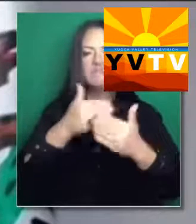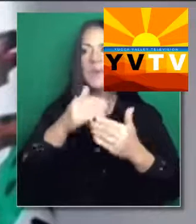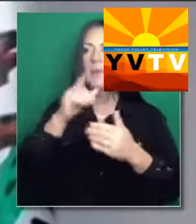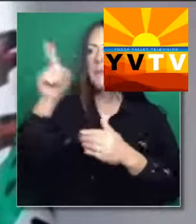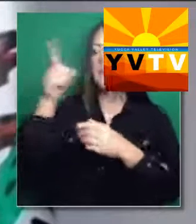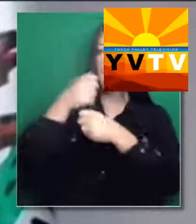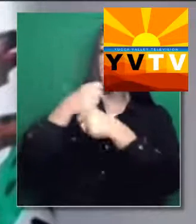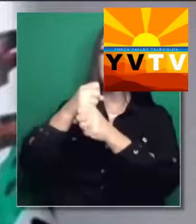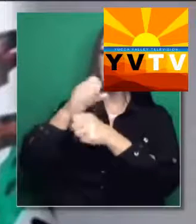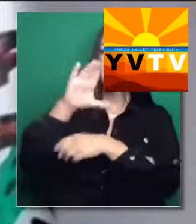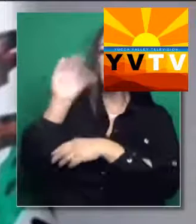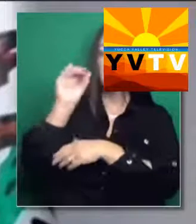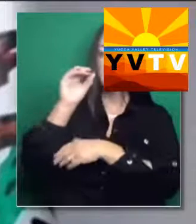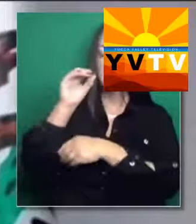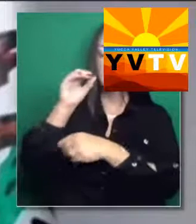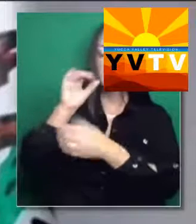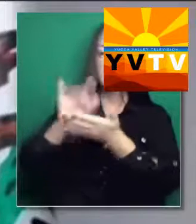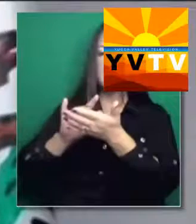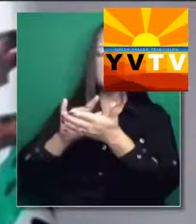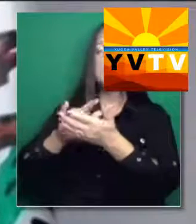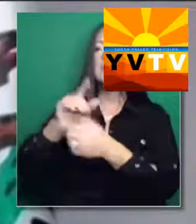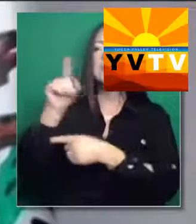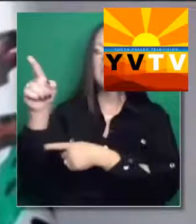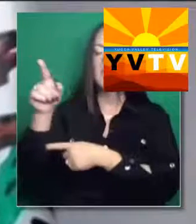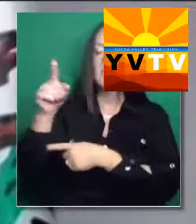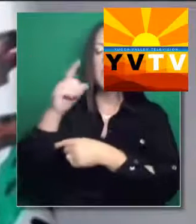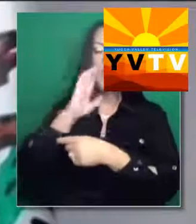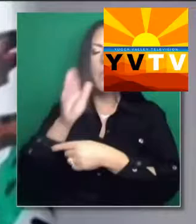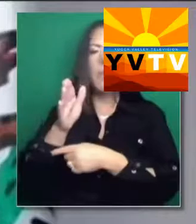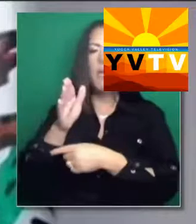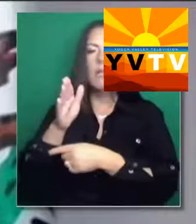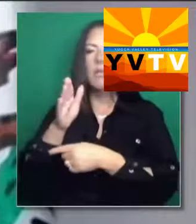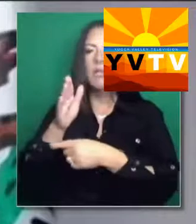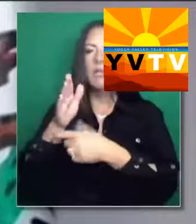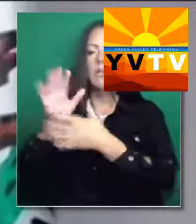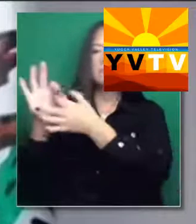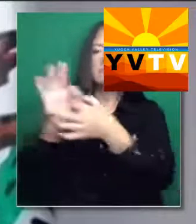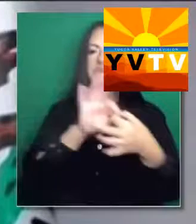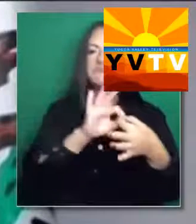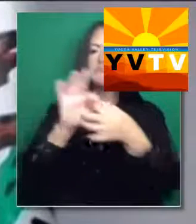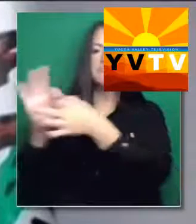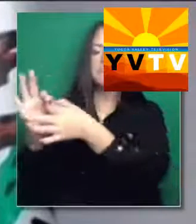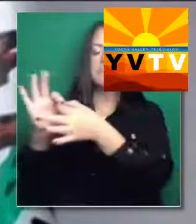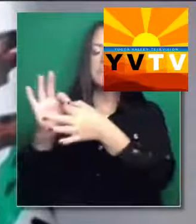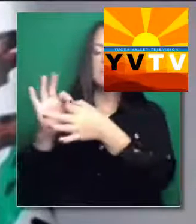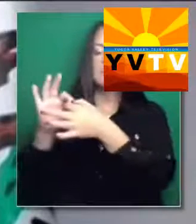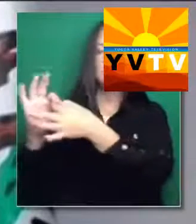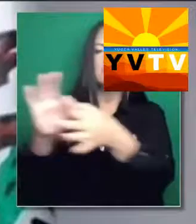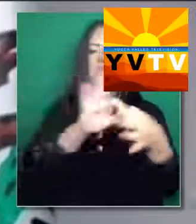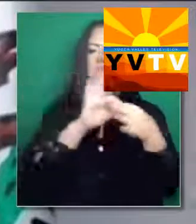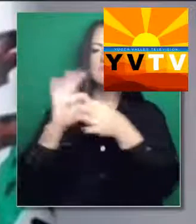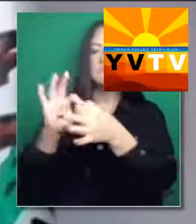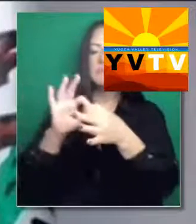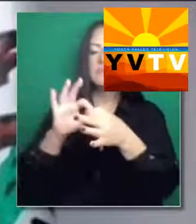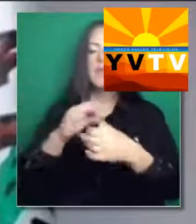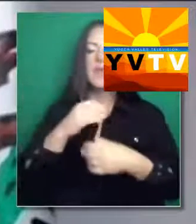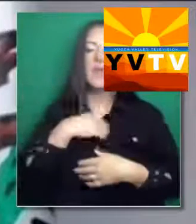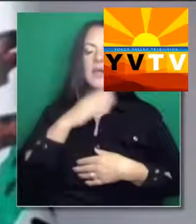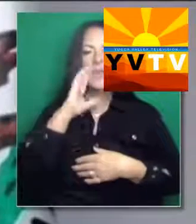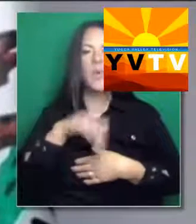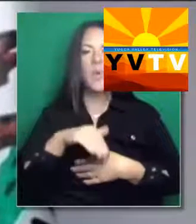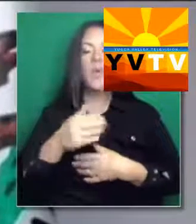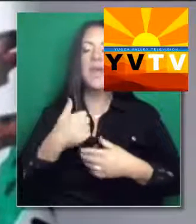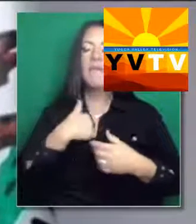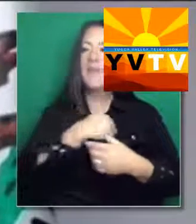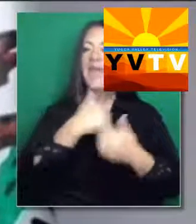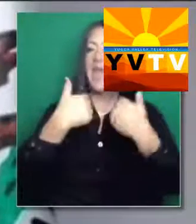or the distributors. Certainly California would benefit, I think, as every state would with more supply of vaccine so that